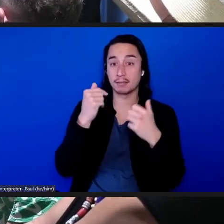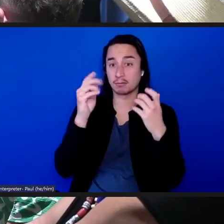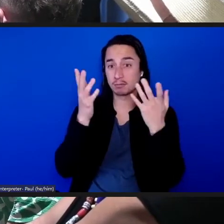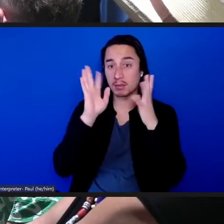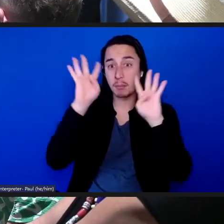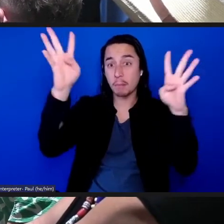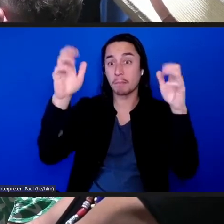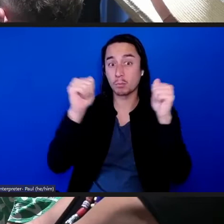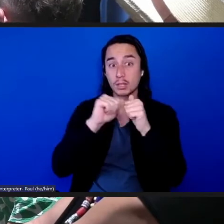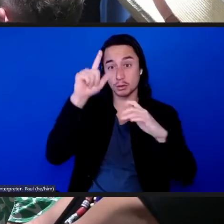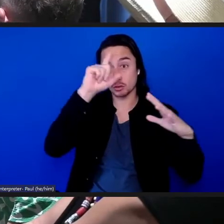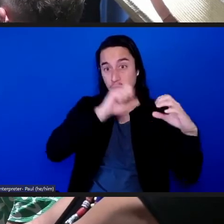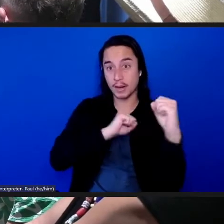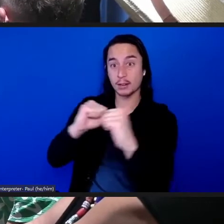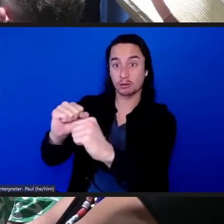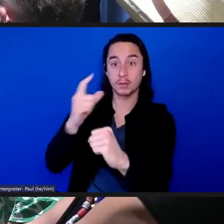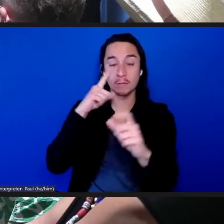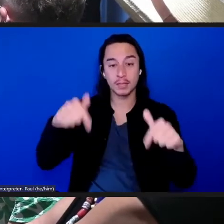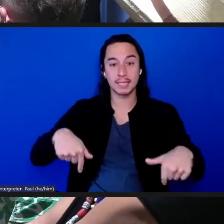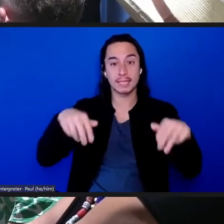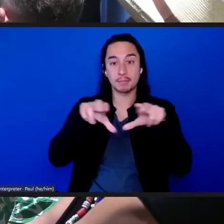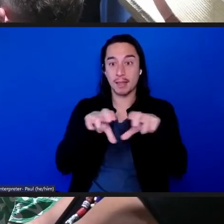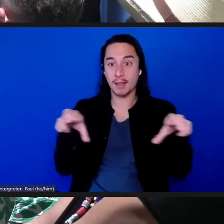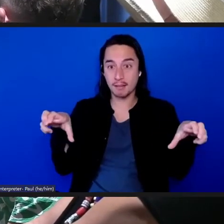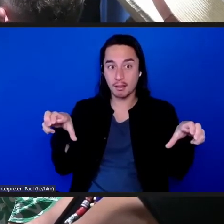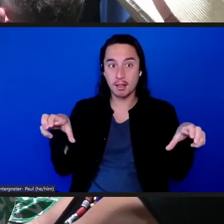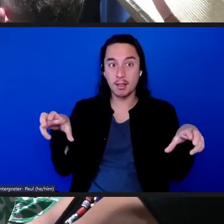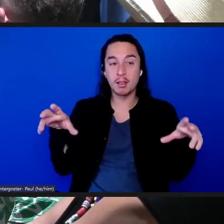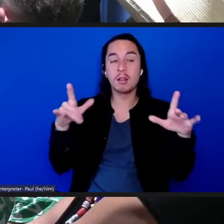for this panel, but also